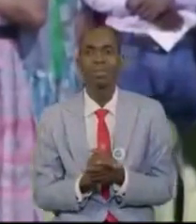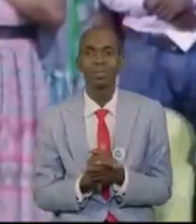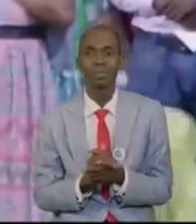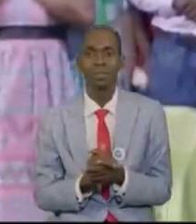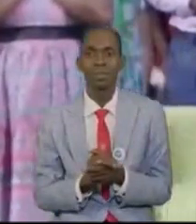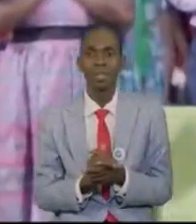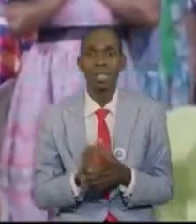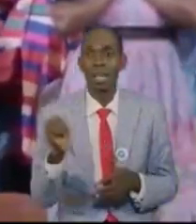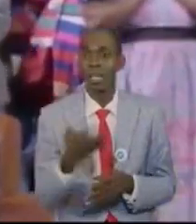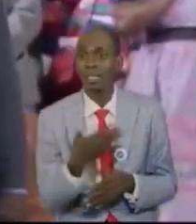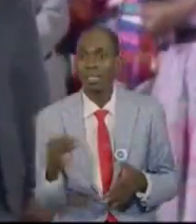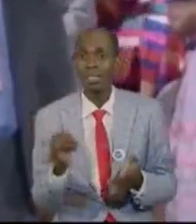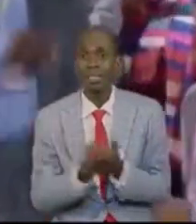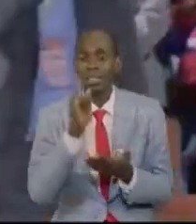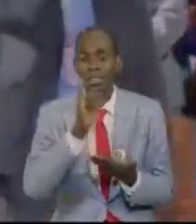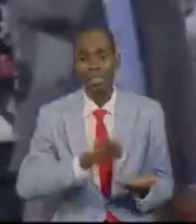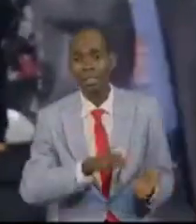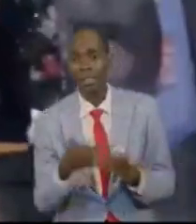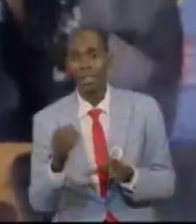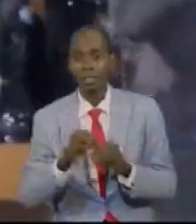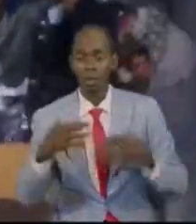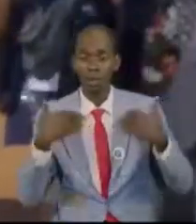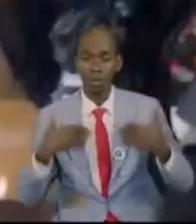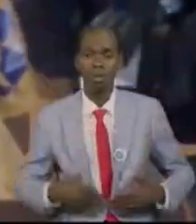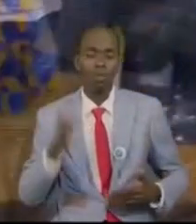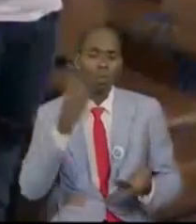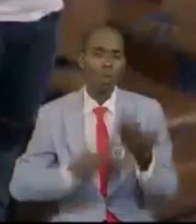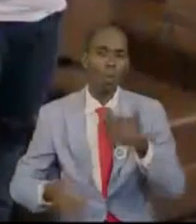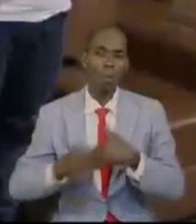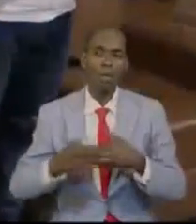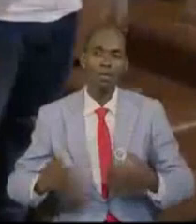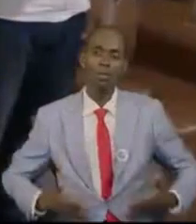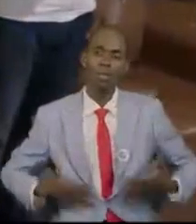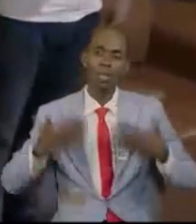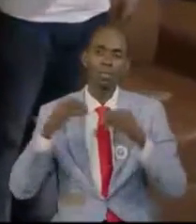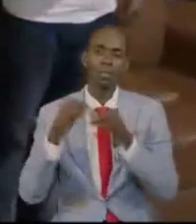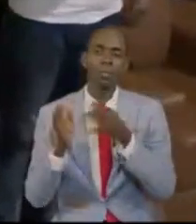Anything that is dead in your body will come alive.